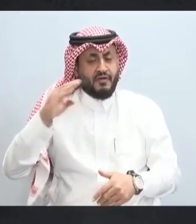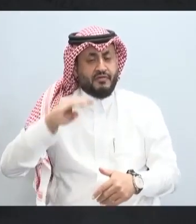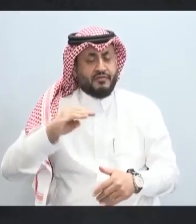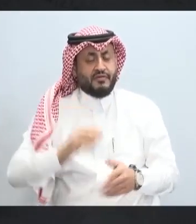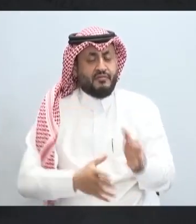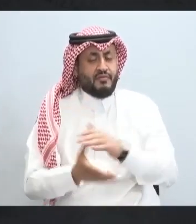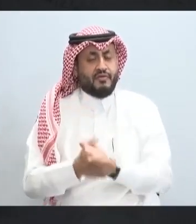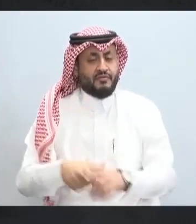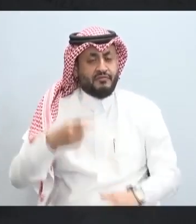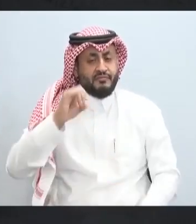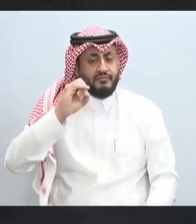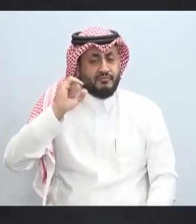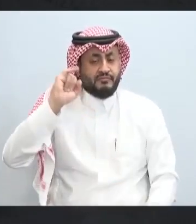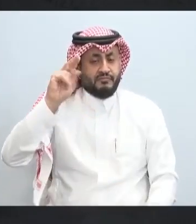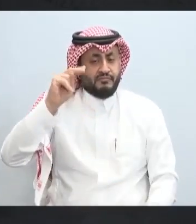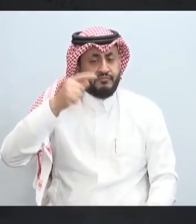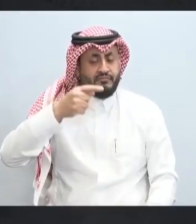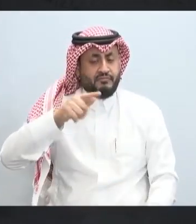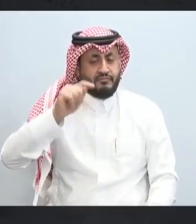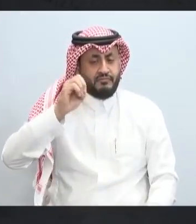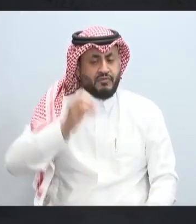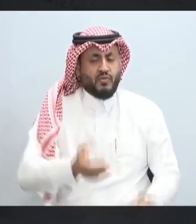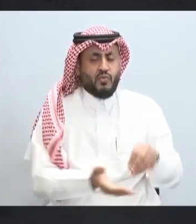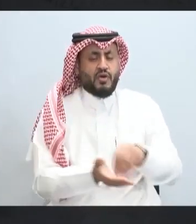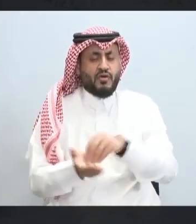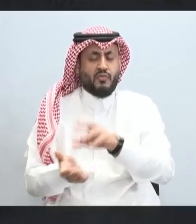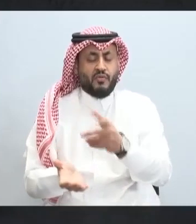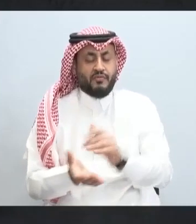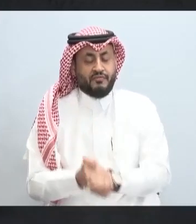in questions and also in answers. And